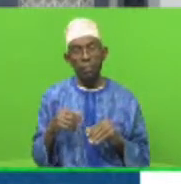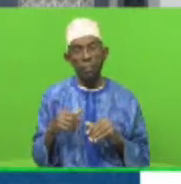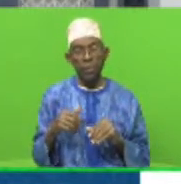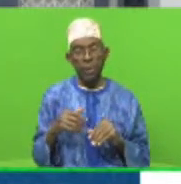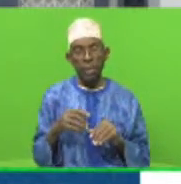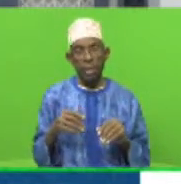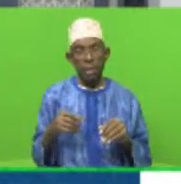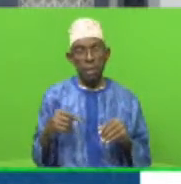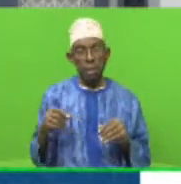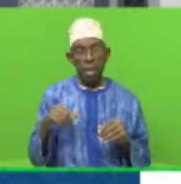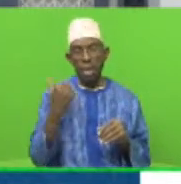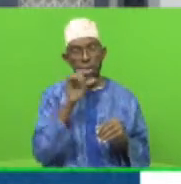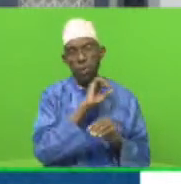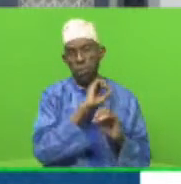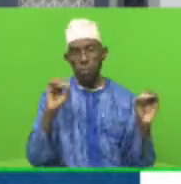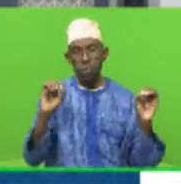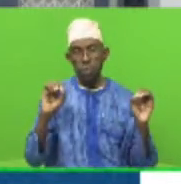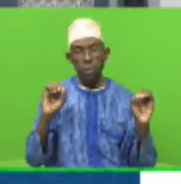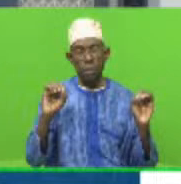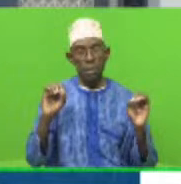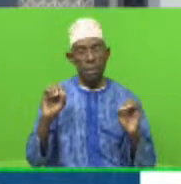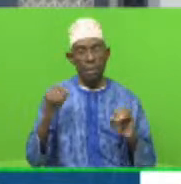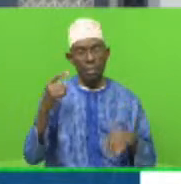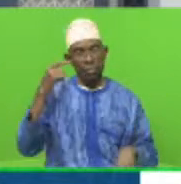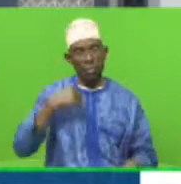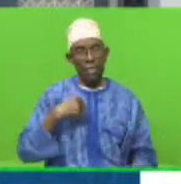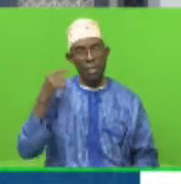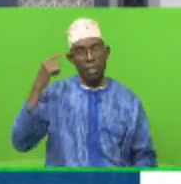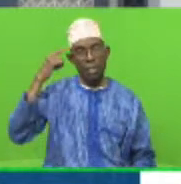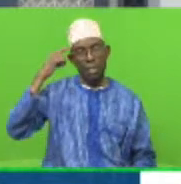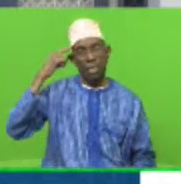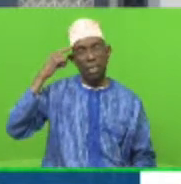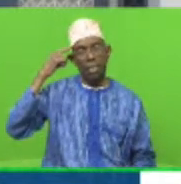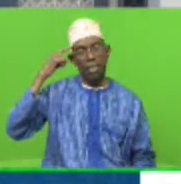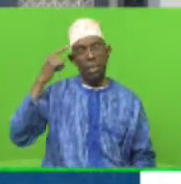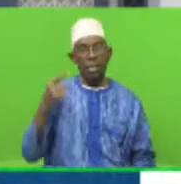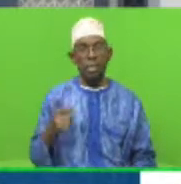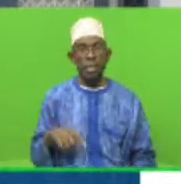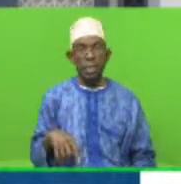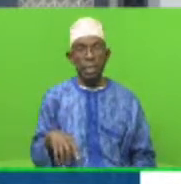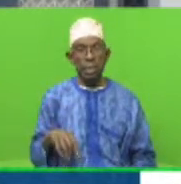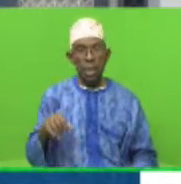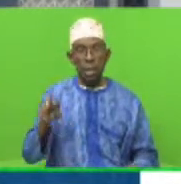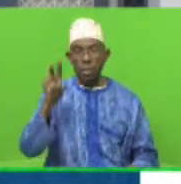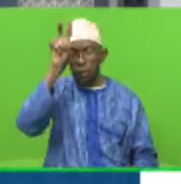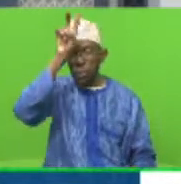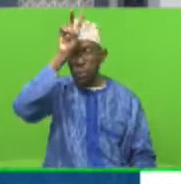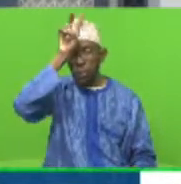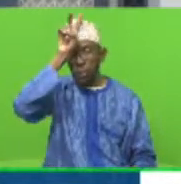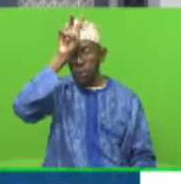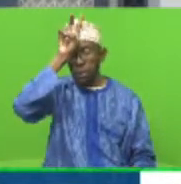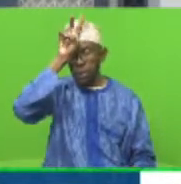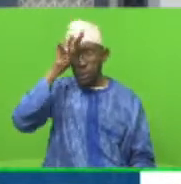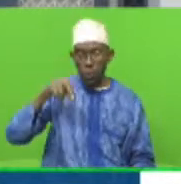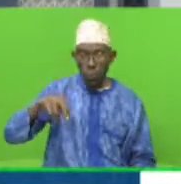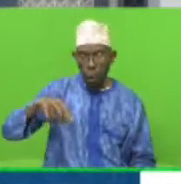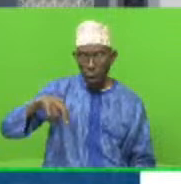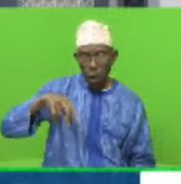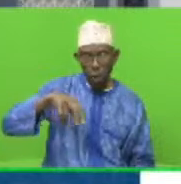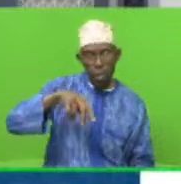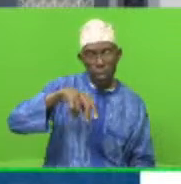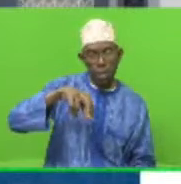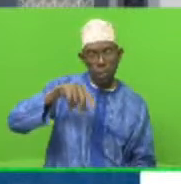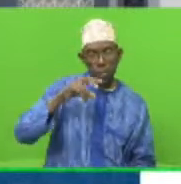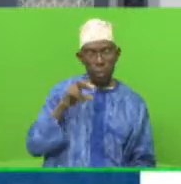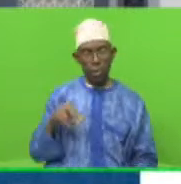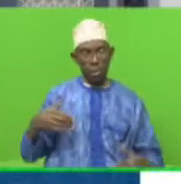The companion says, no, I don't think it is a hawk. I think it is a goat. So as they walk closer to whatever